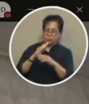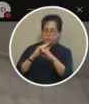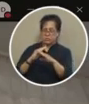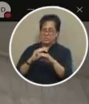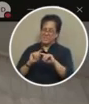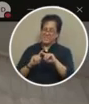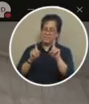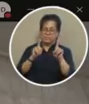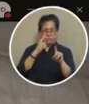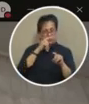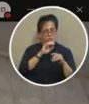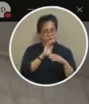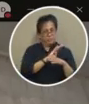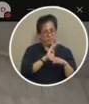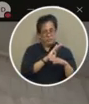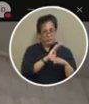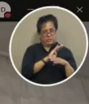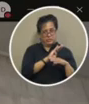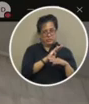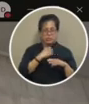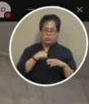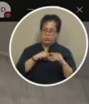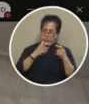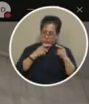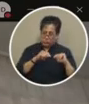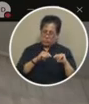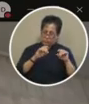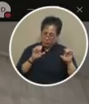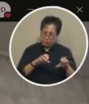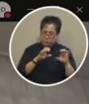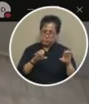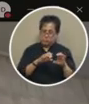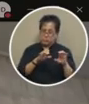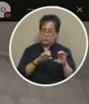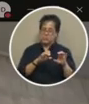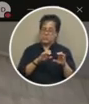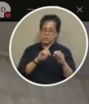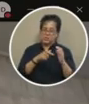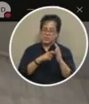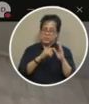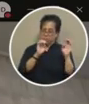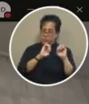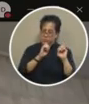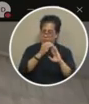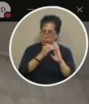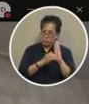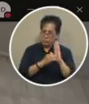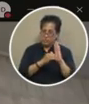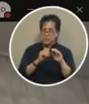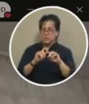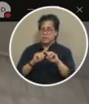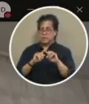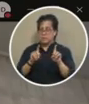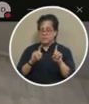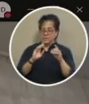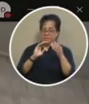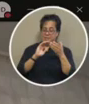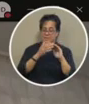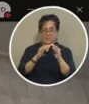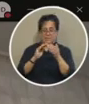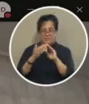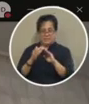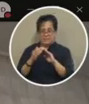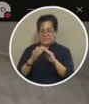commercial tenants. So we are doing as much as we can in terms of this emergency ordinance, but the city's hands